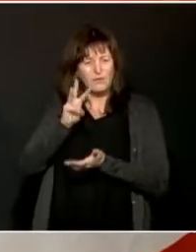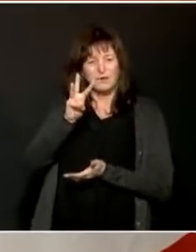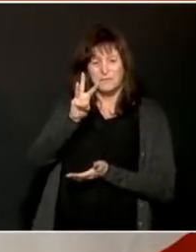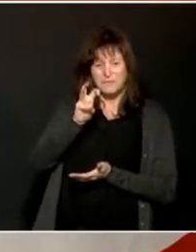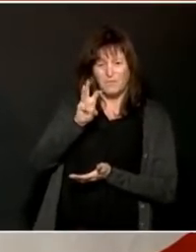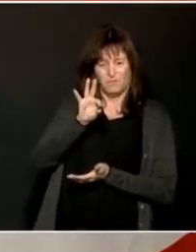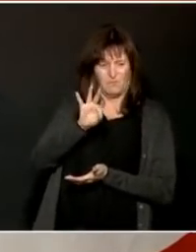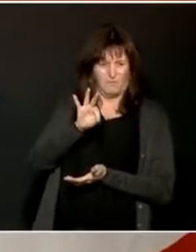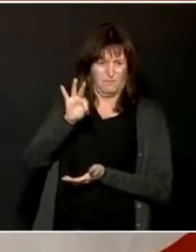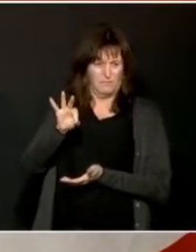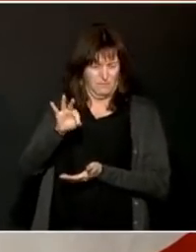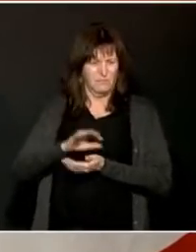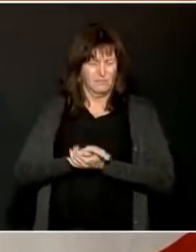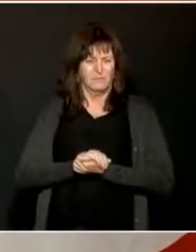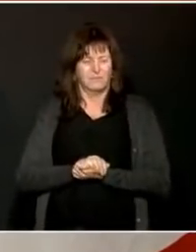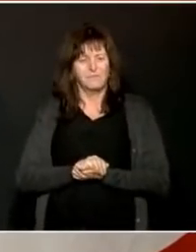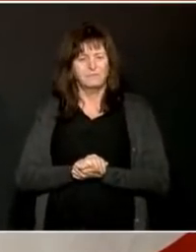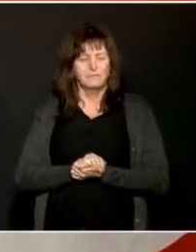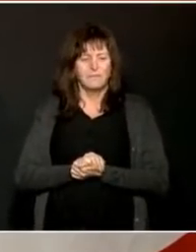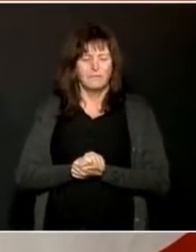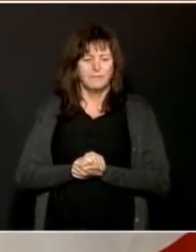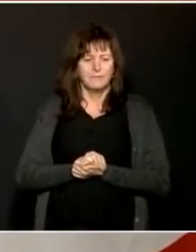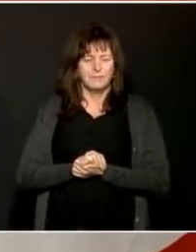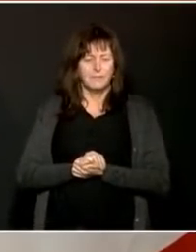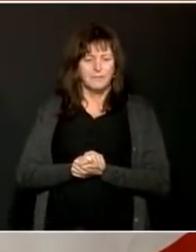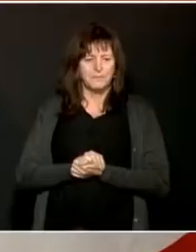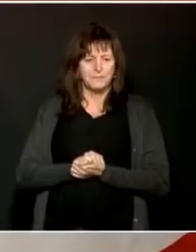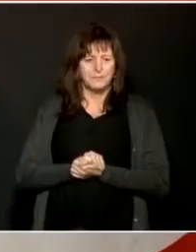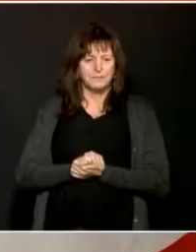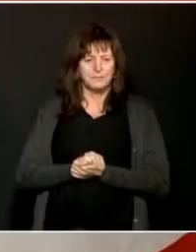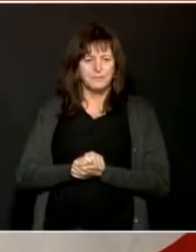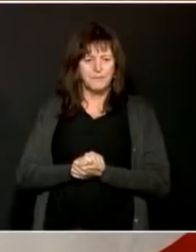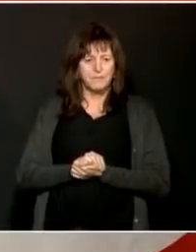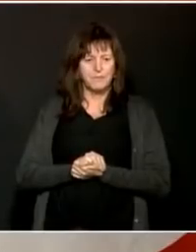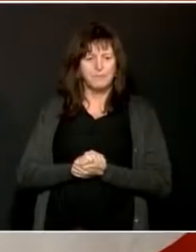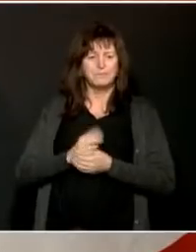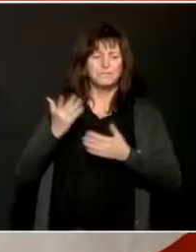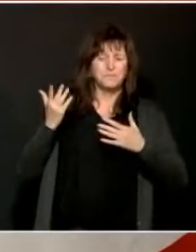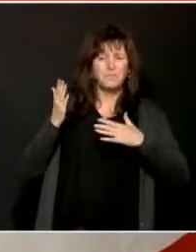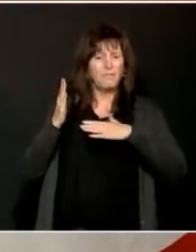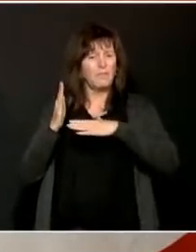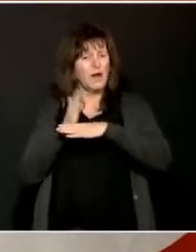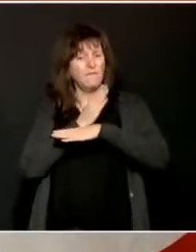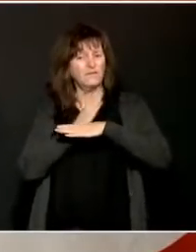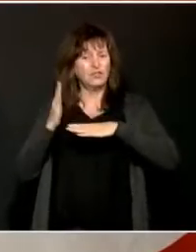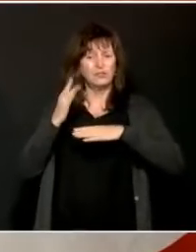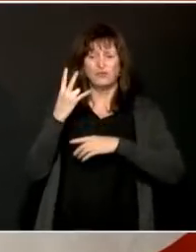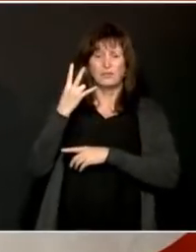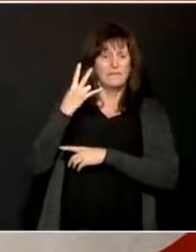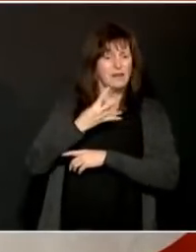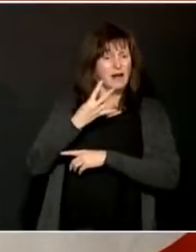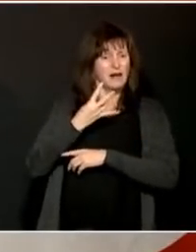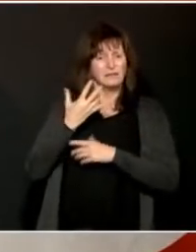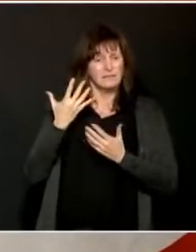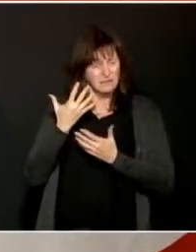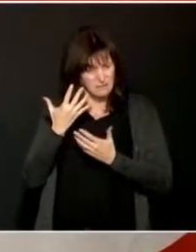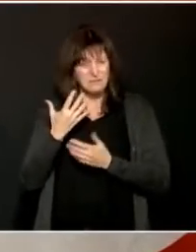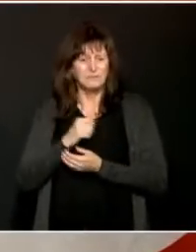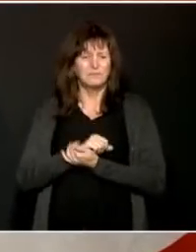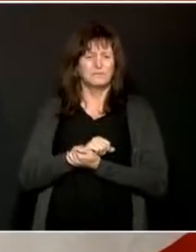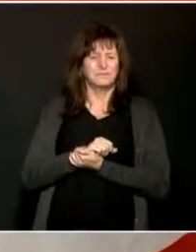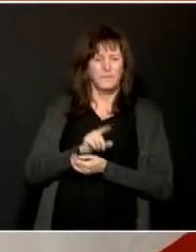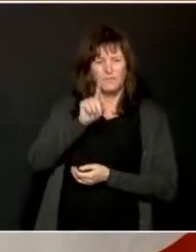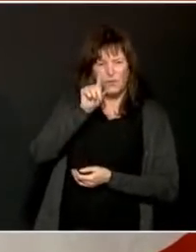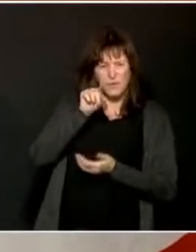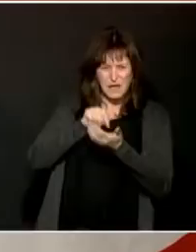1,699 cases. Our 7-day average for daily cases is currently 1,600, and that